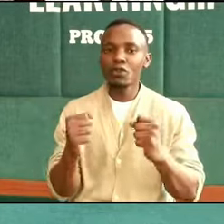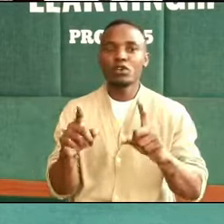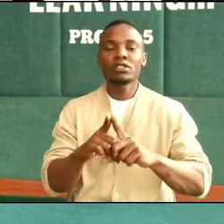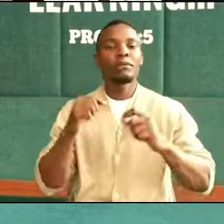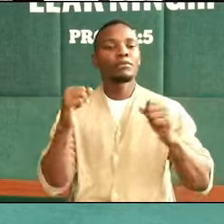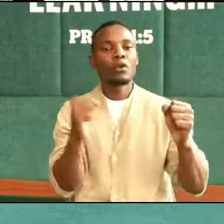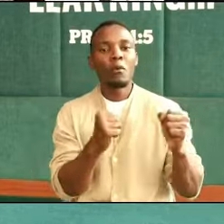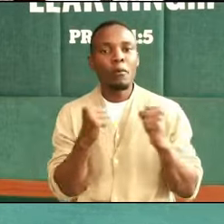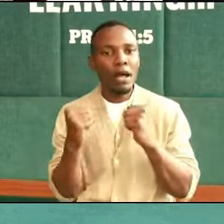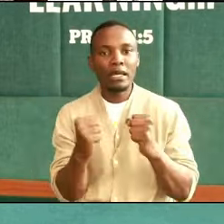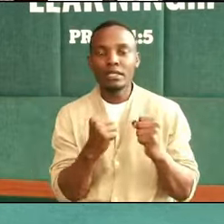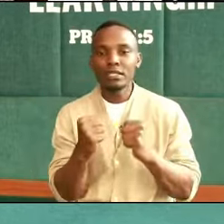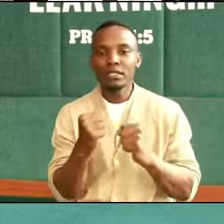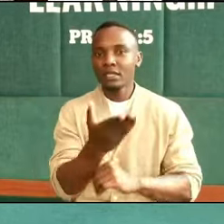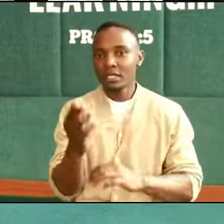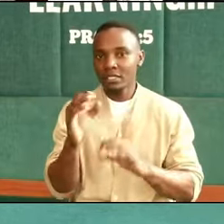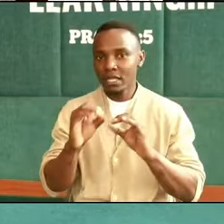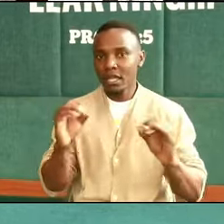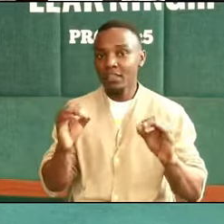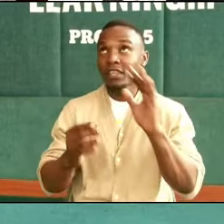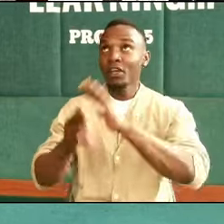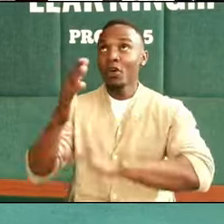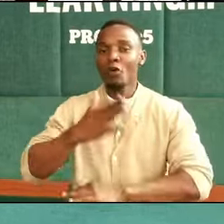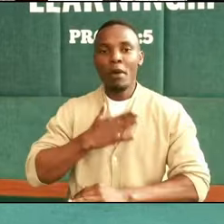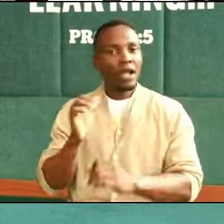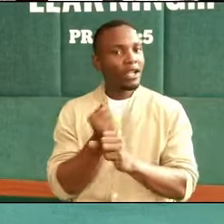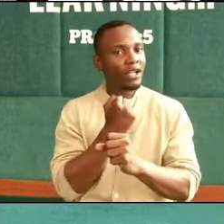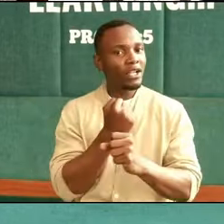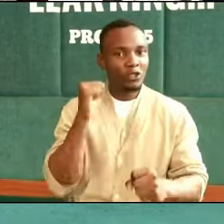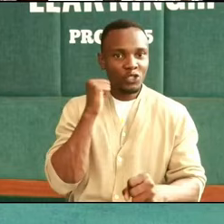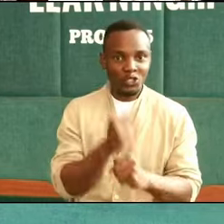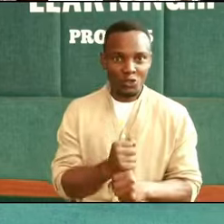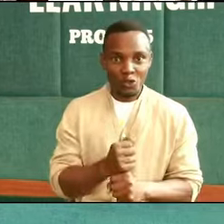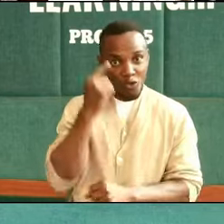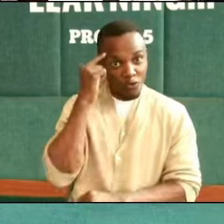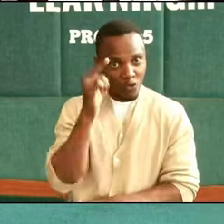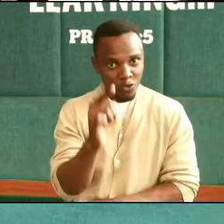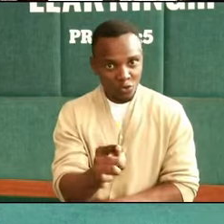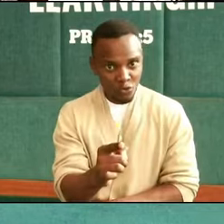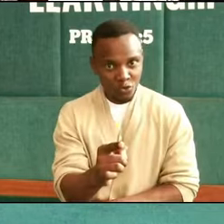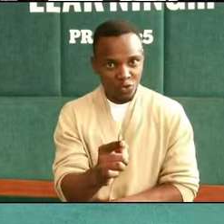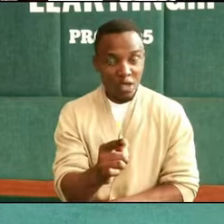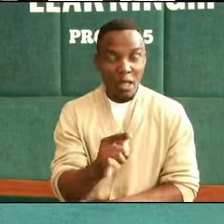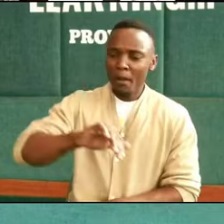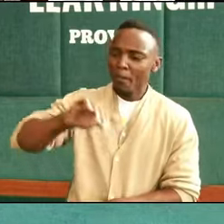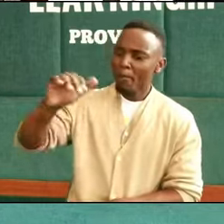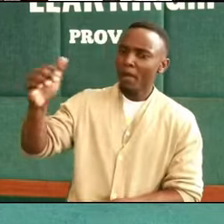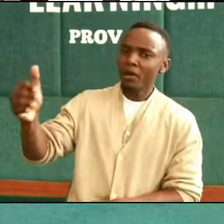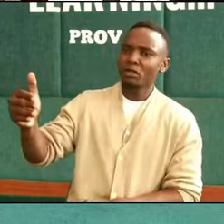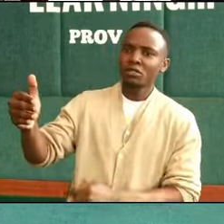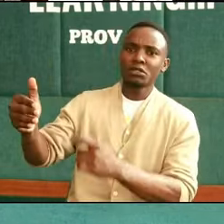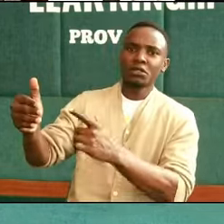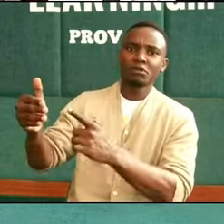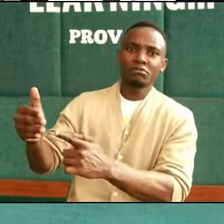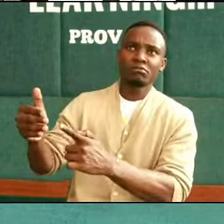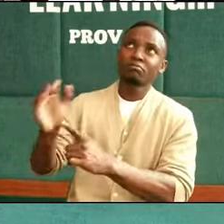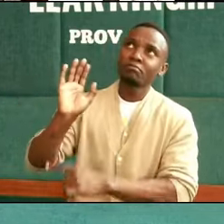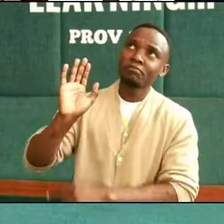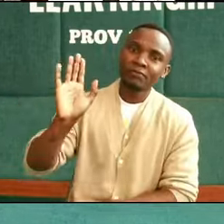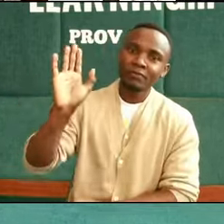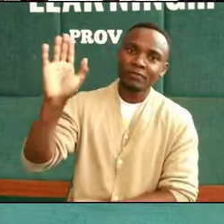so mighty. There's nothing my God cannot do for you. The mountains are his,